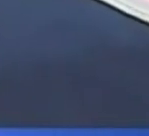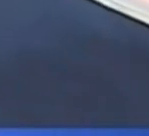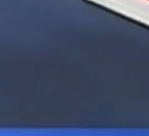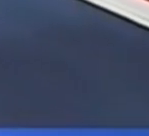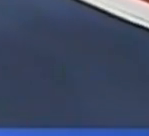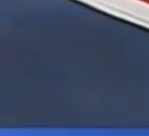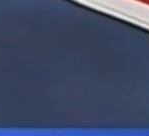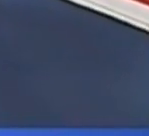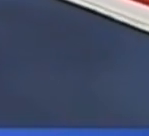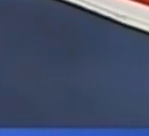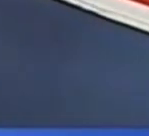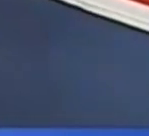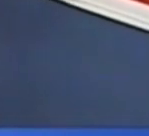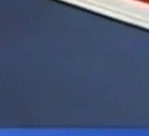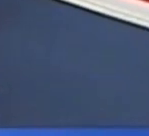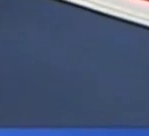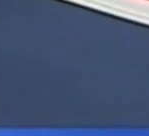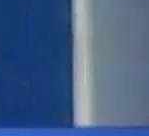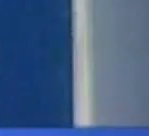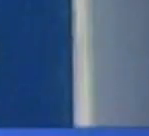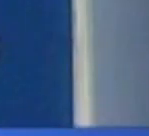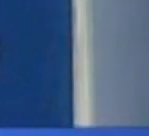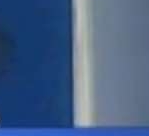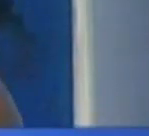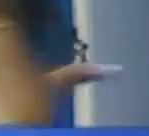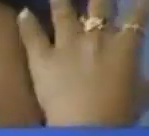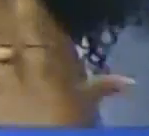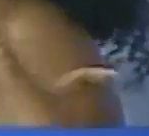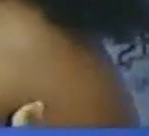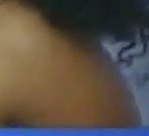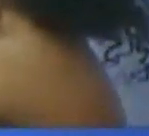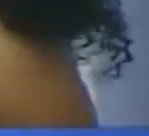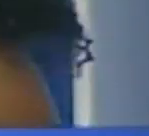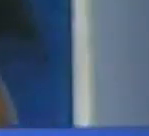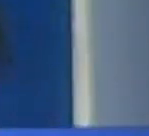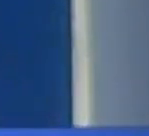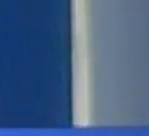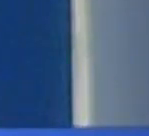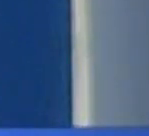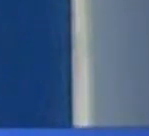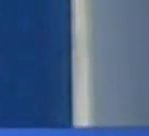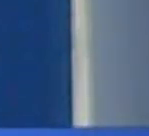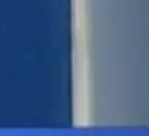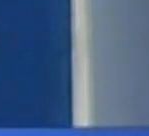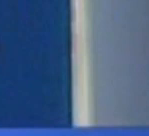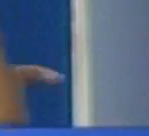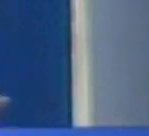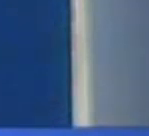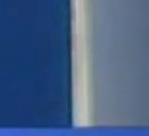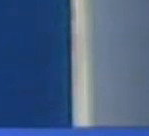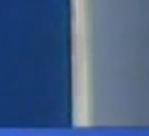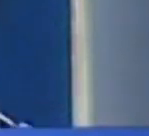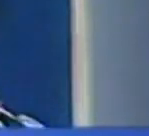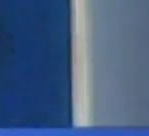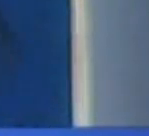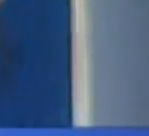music industry, what would you mention to them? For me, what I would tell someone is, for a